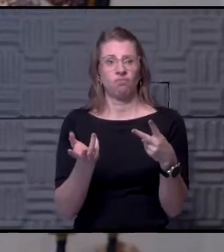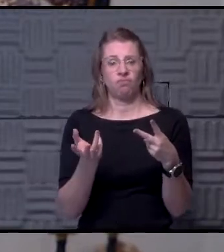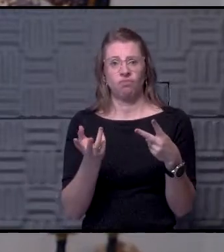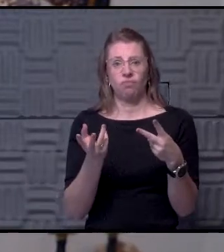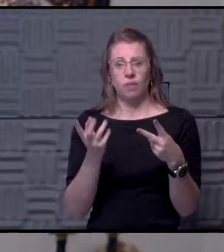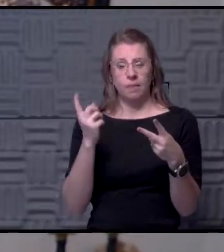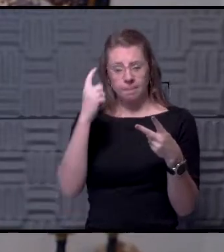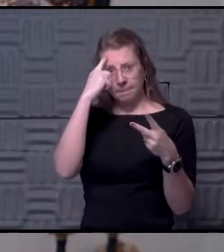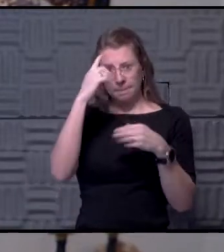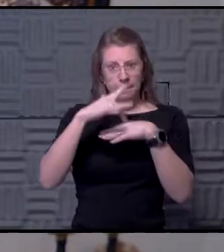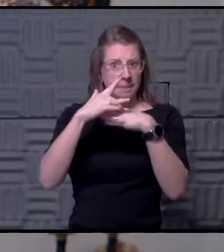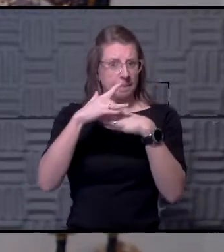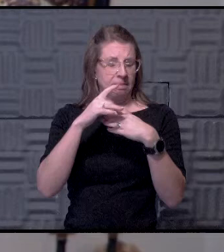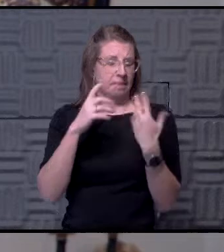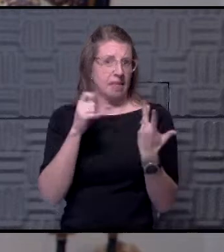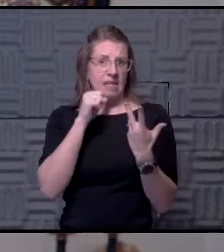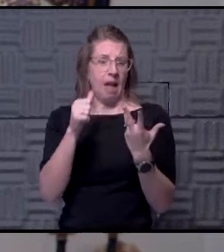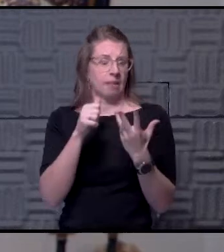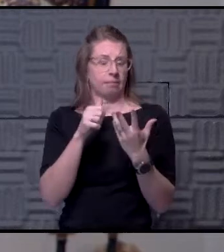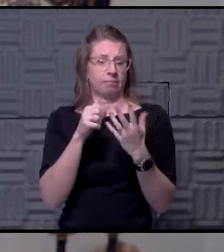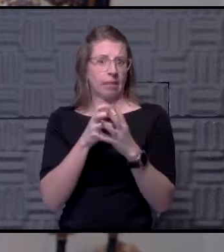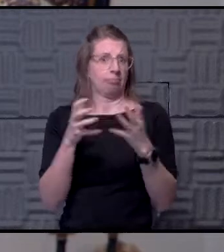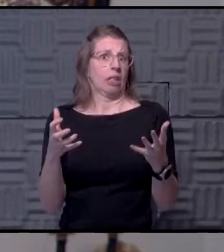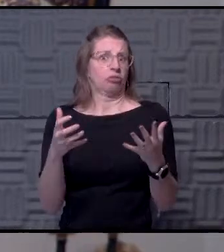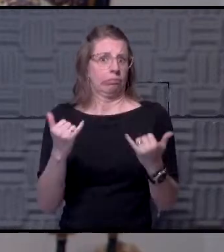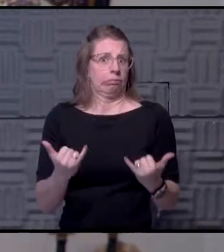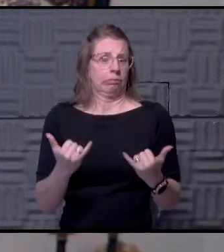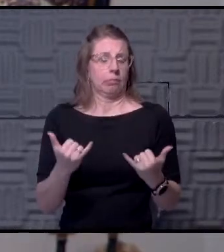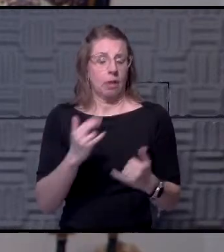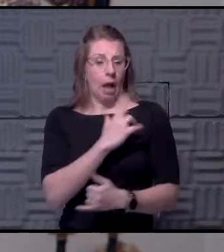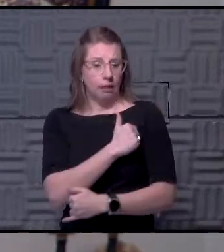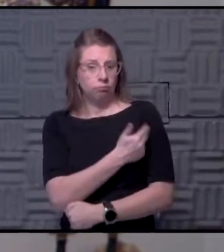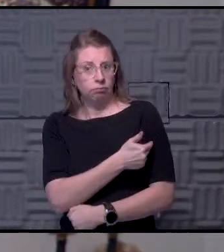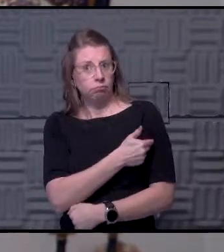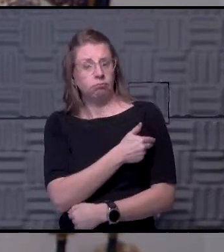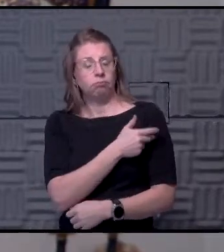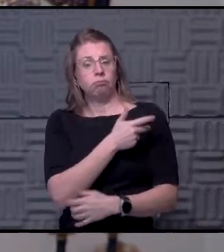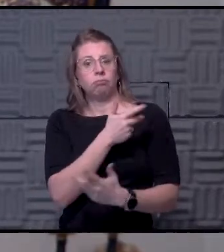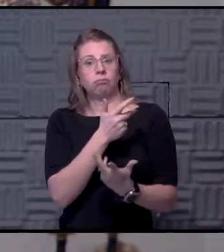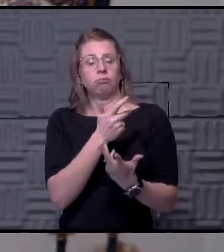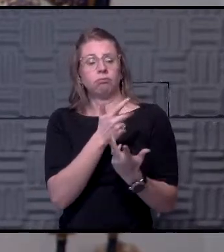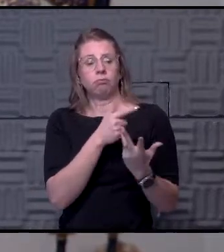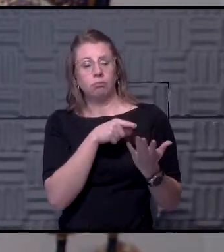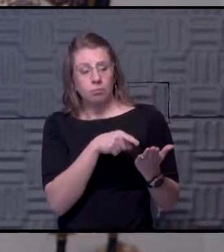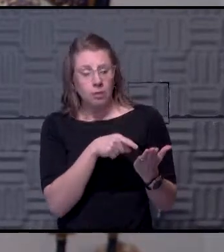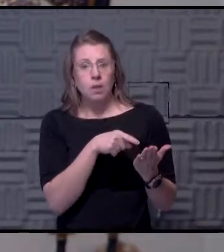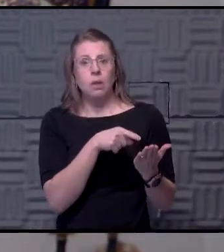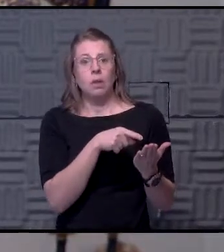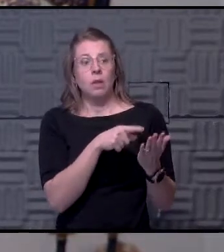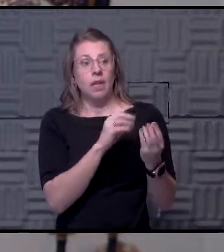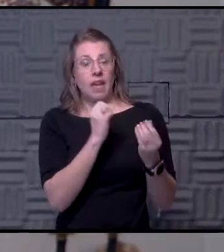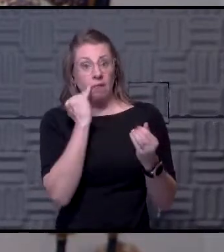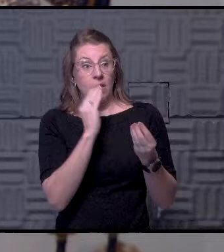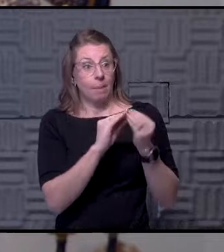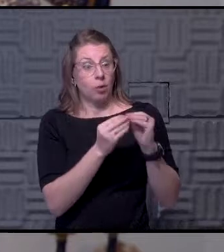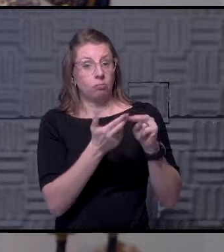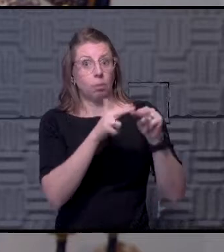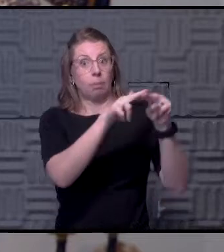mind. People are, as Dr. Hawkinson pointed out, hospitals are kind of an indicator of the overall